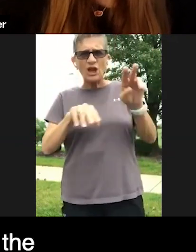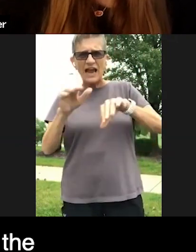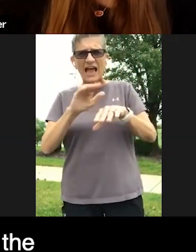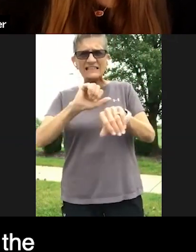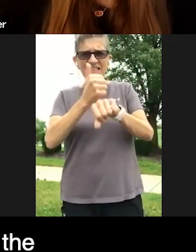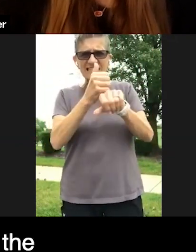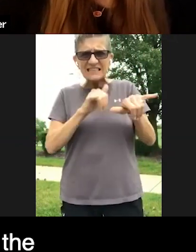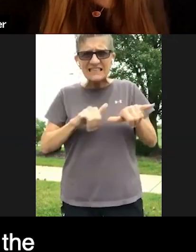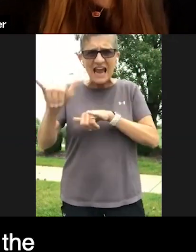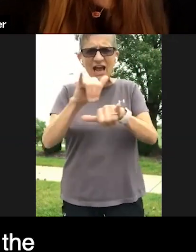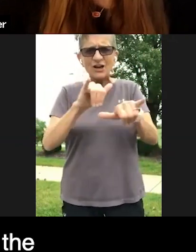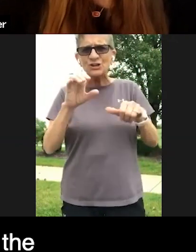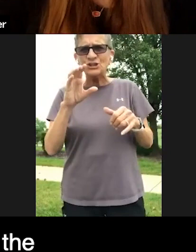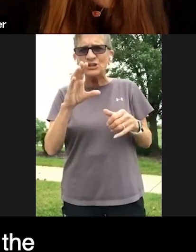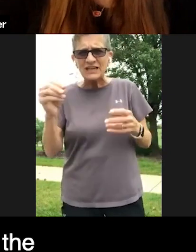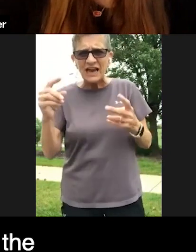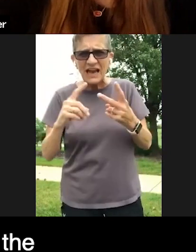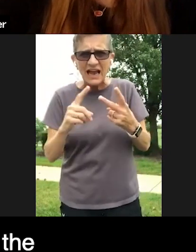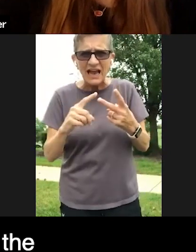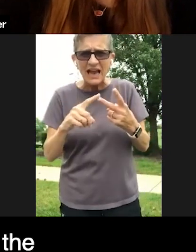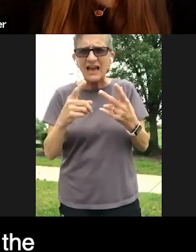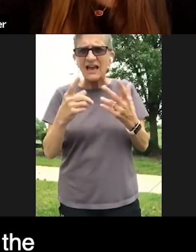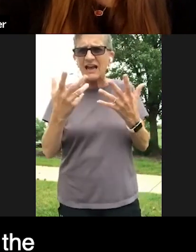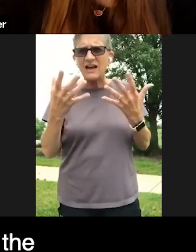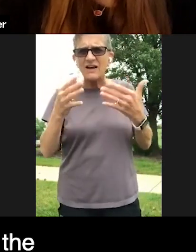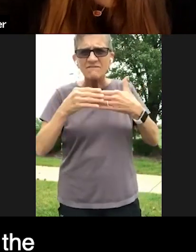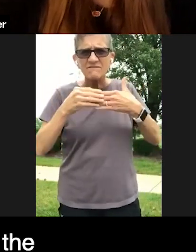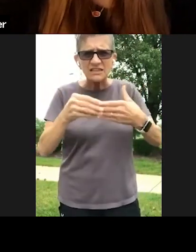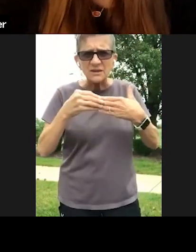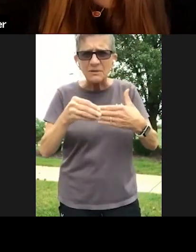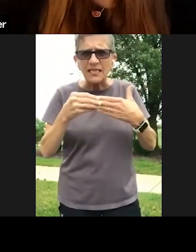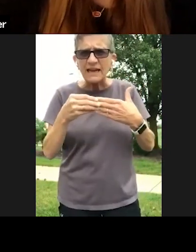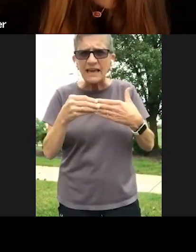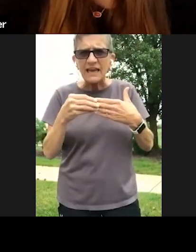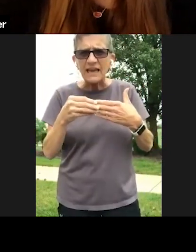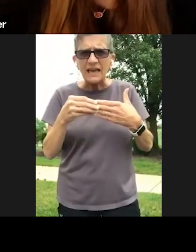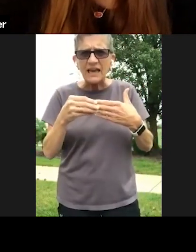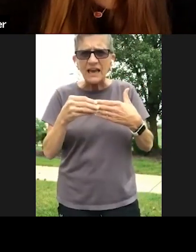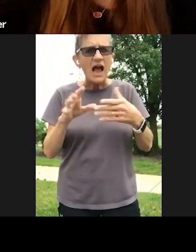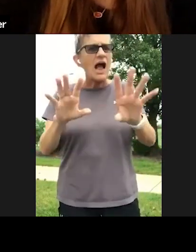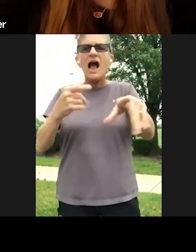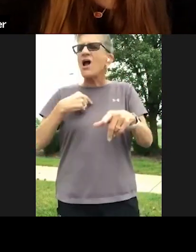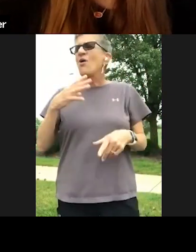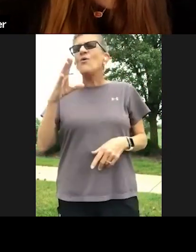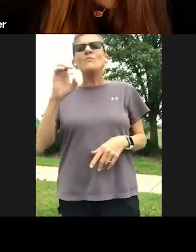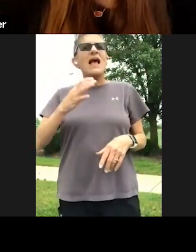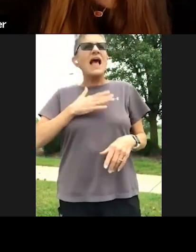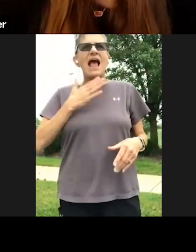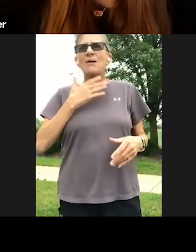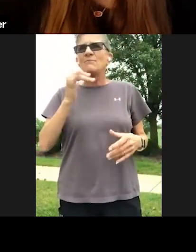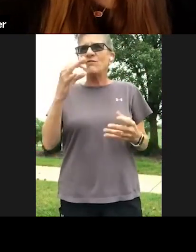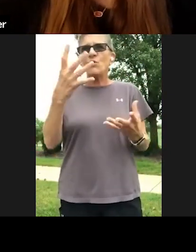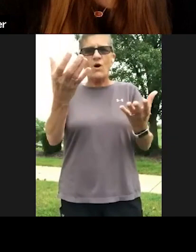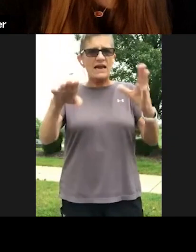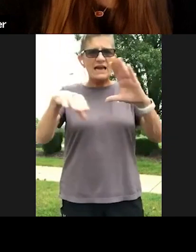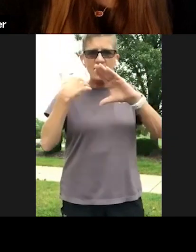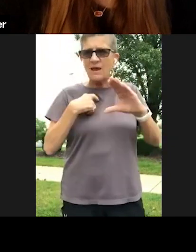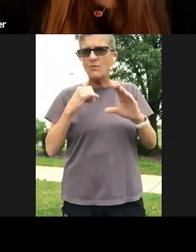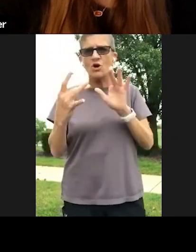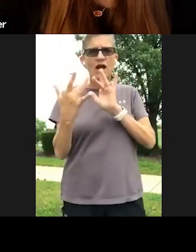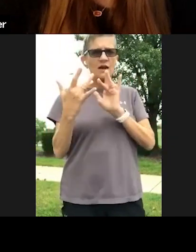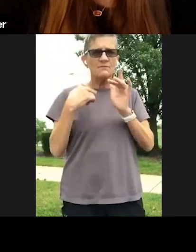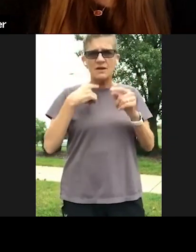about the flexibility with grading. And I'd be happy if somebody wants to kind of give me an email or get in touch with me about